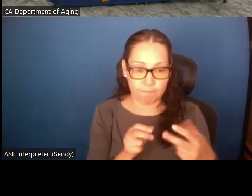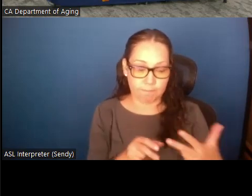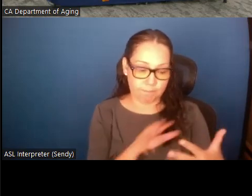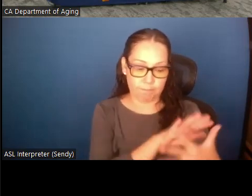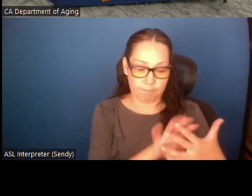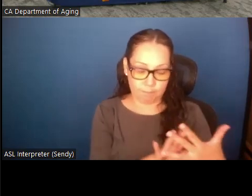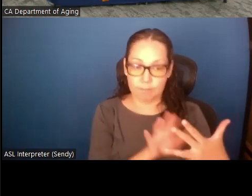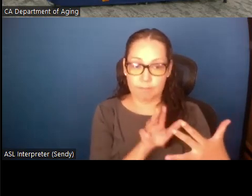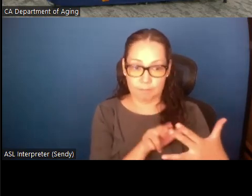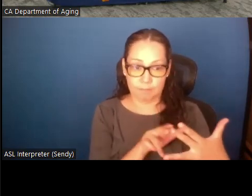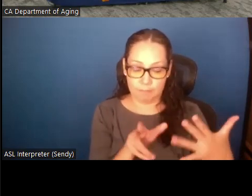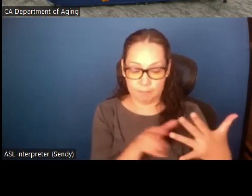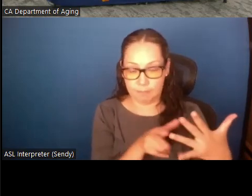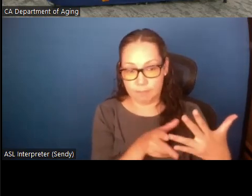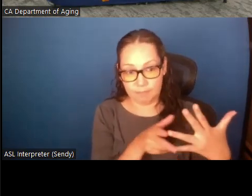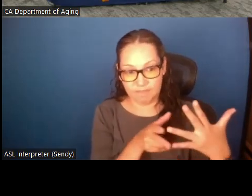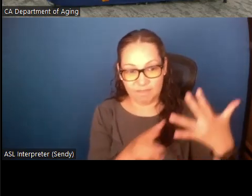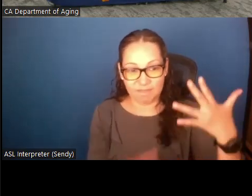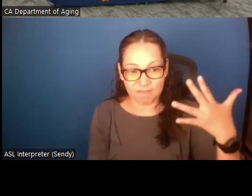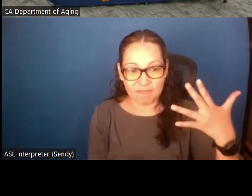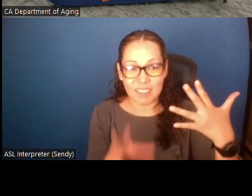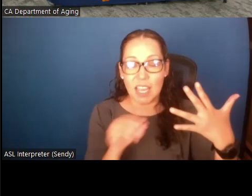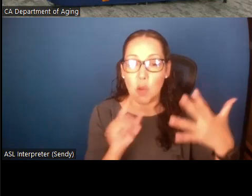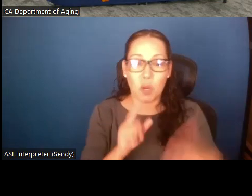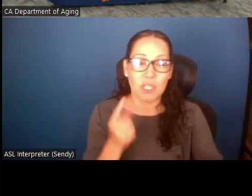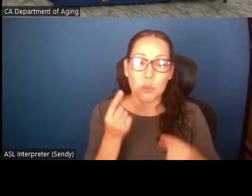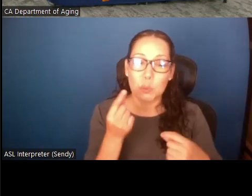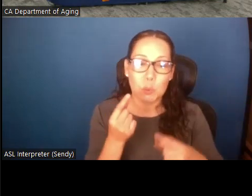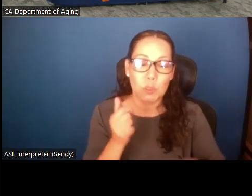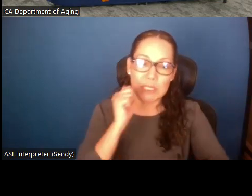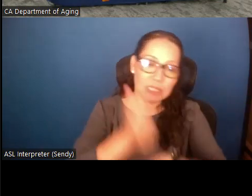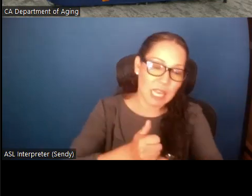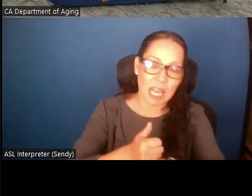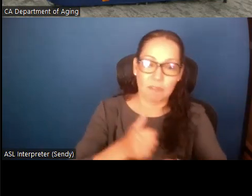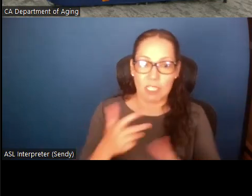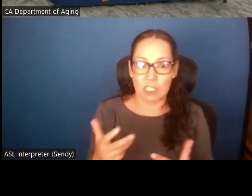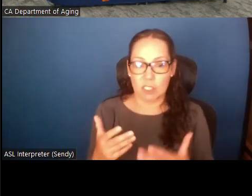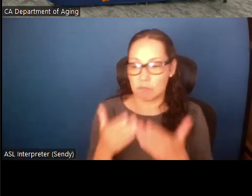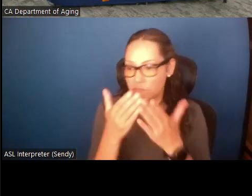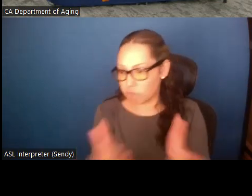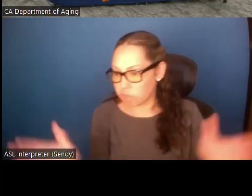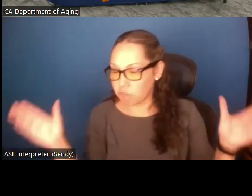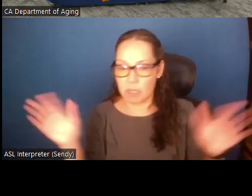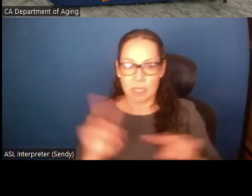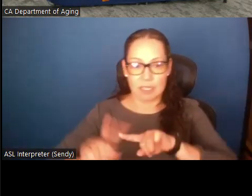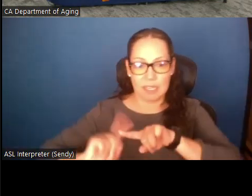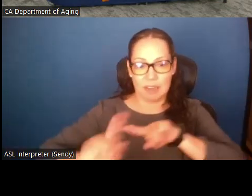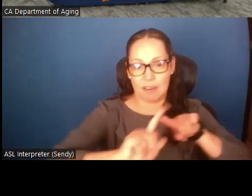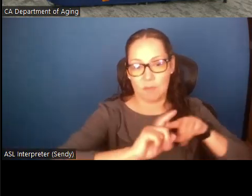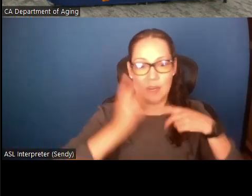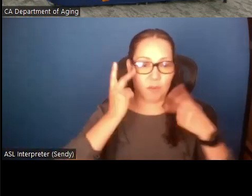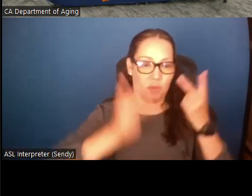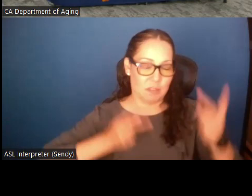states that proposed framework would establish that residents could see a wide range of visitors during a state of